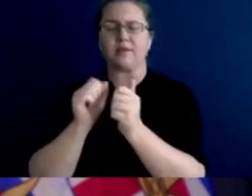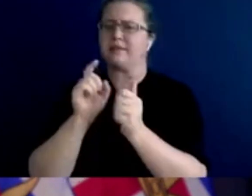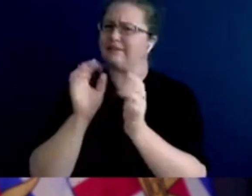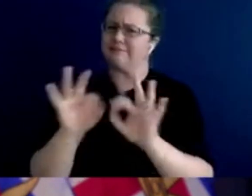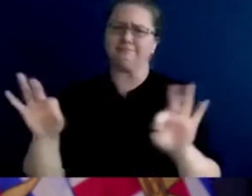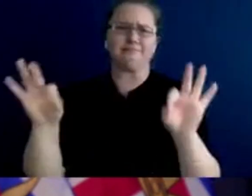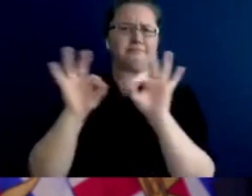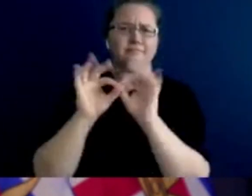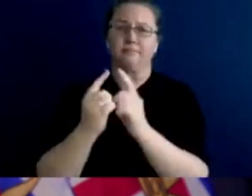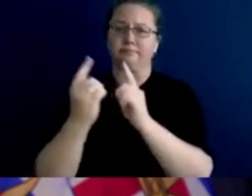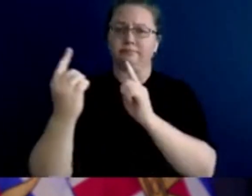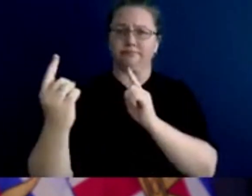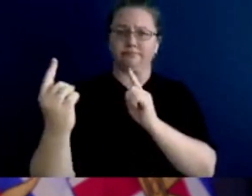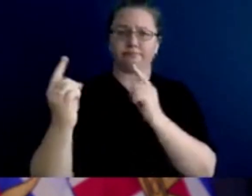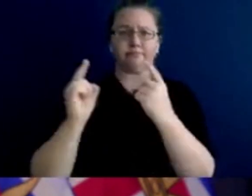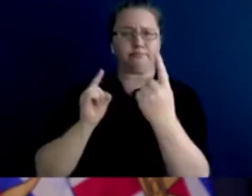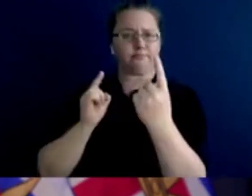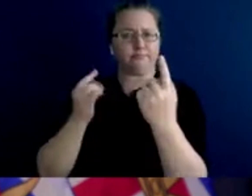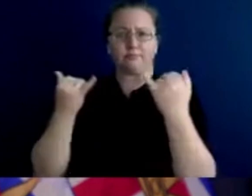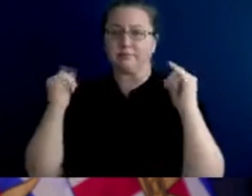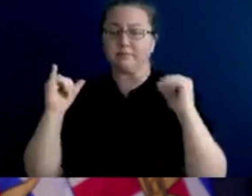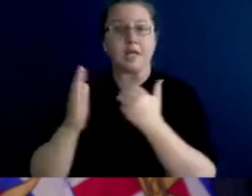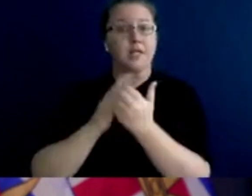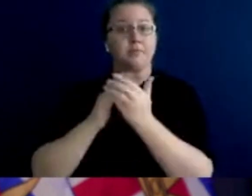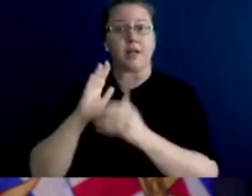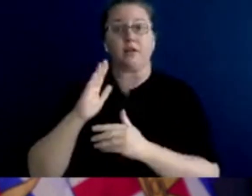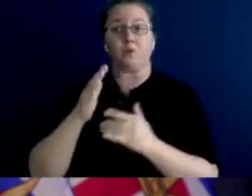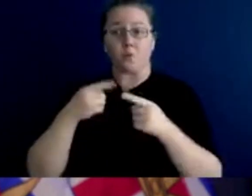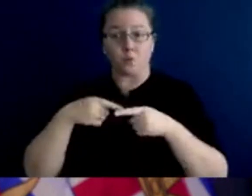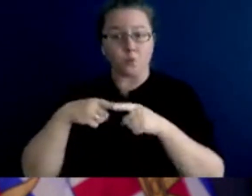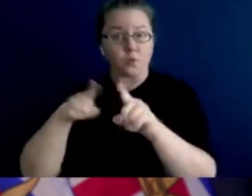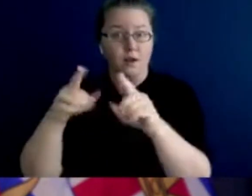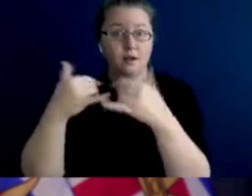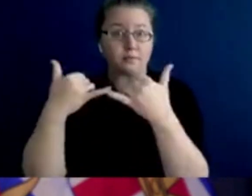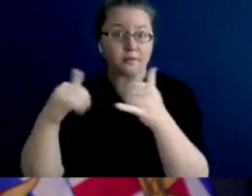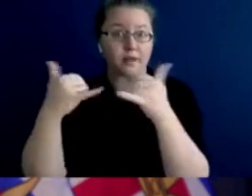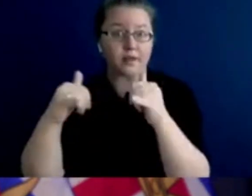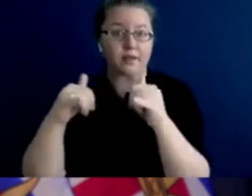social interactions at this time is even more important.